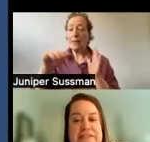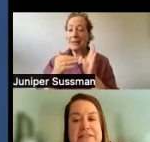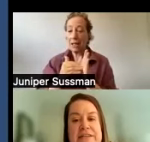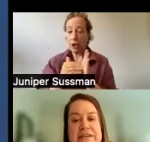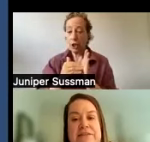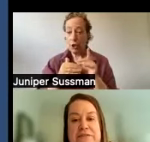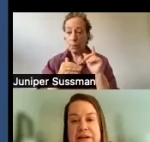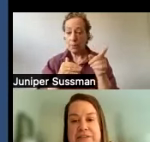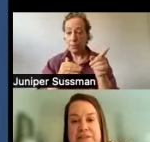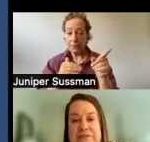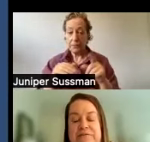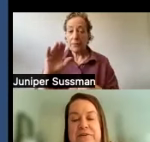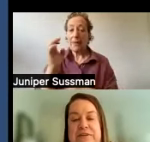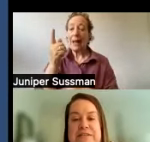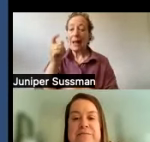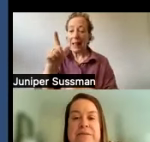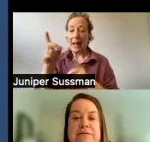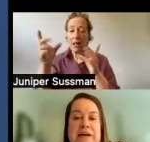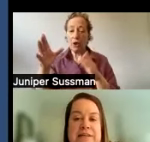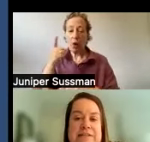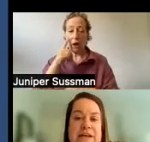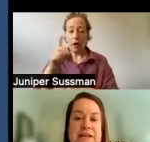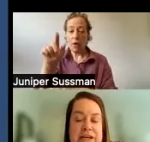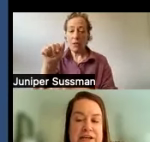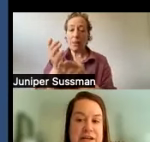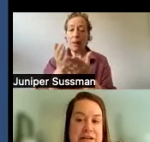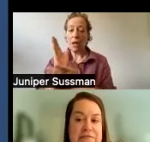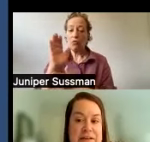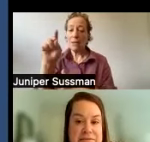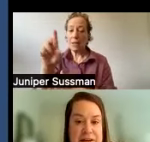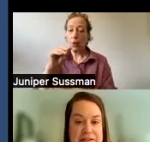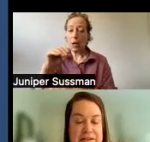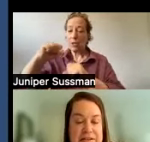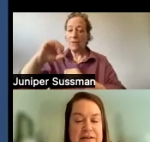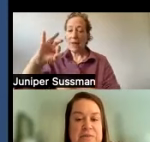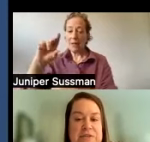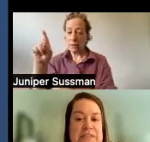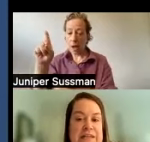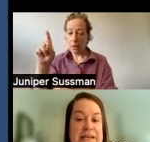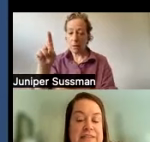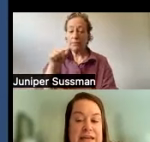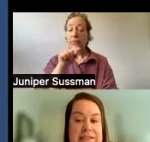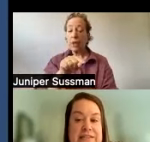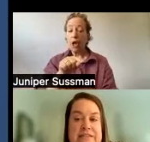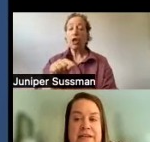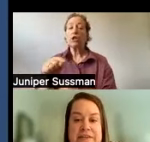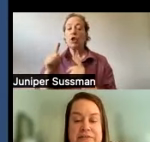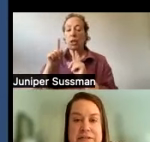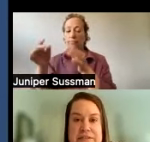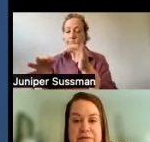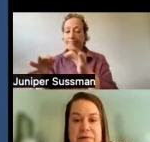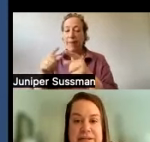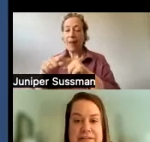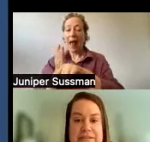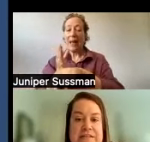Claudia is the legal director for the Disability Rights, Education, and Defense Fund, where she litigates cases that